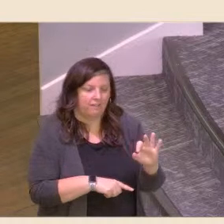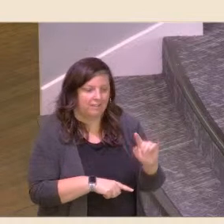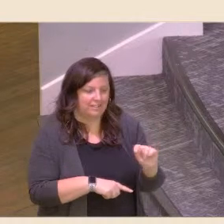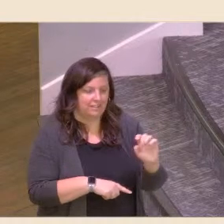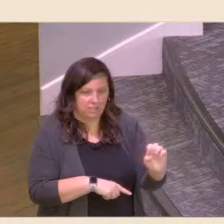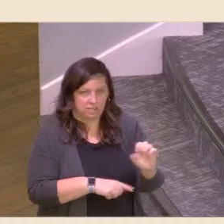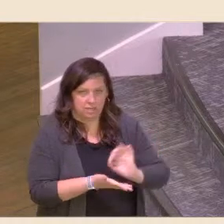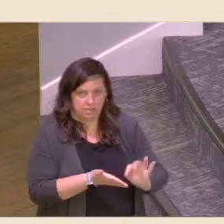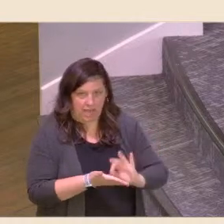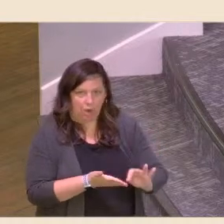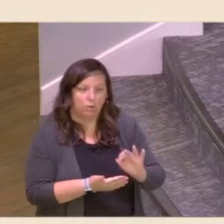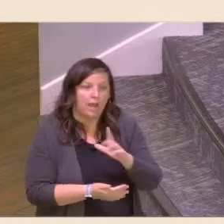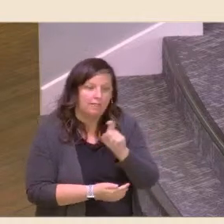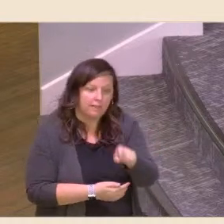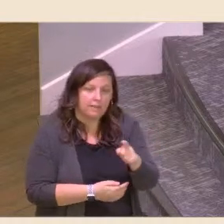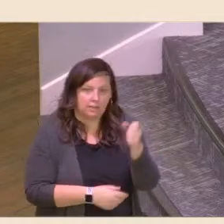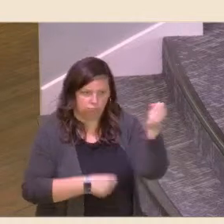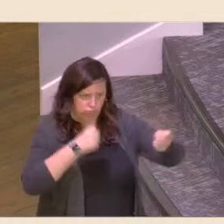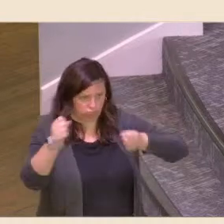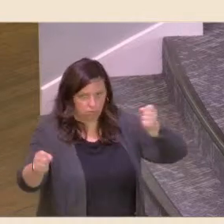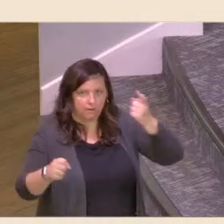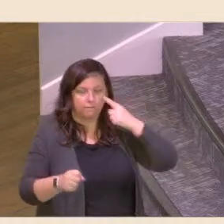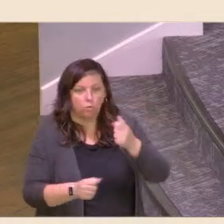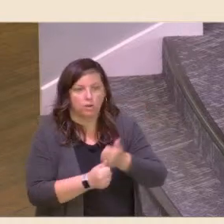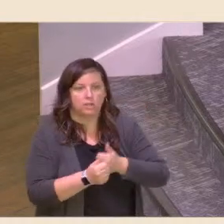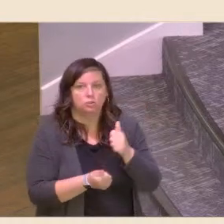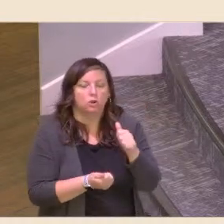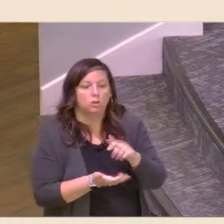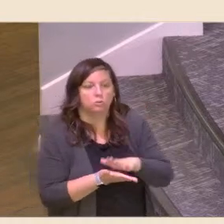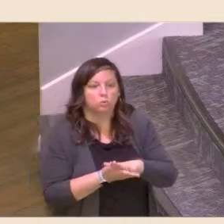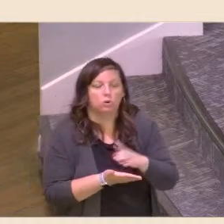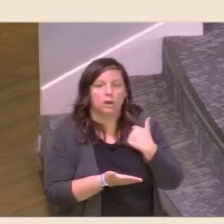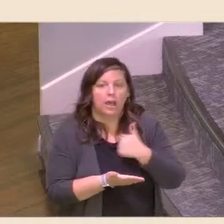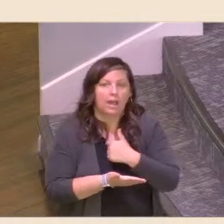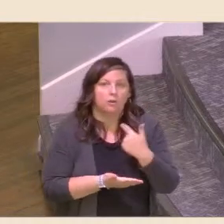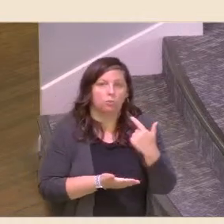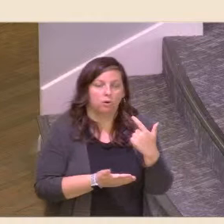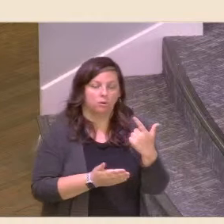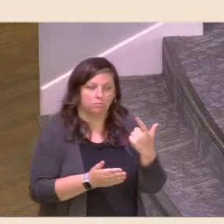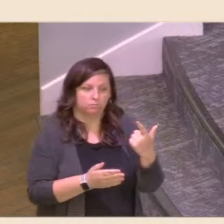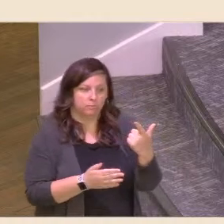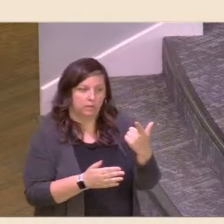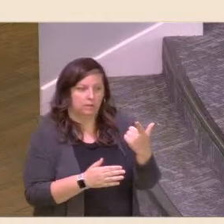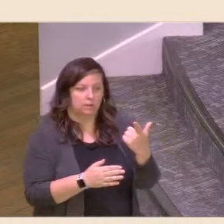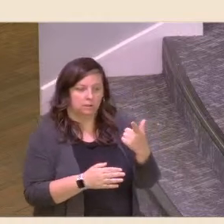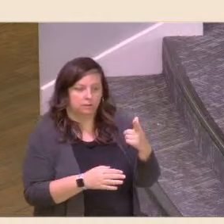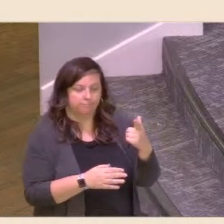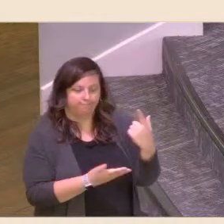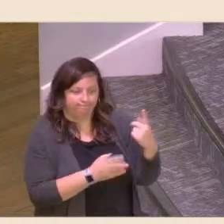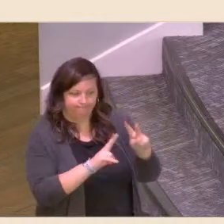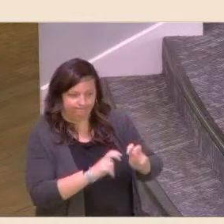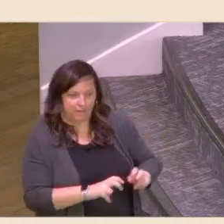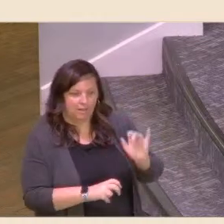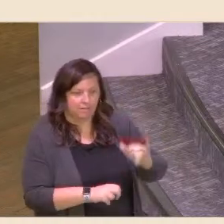We're also continuing year number 2 for that disparity study, and then what we have also added this year is the efficiency